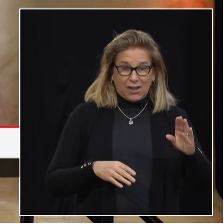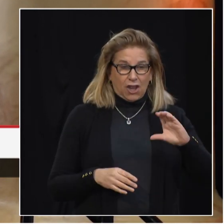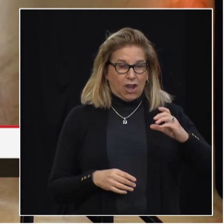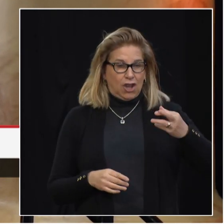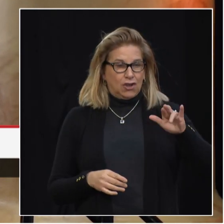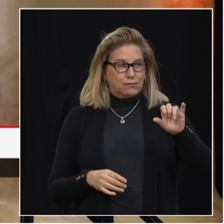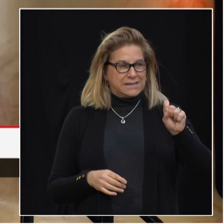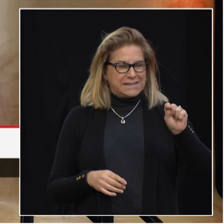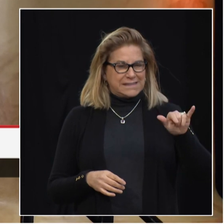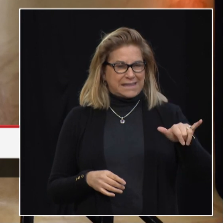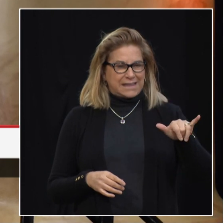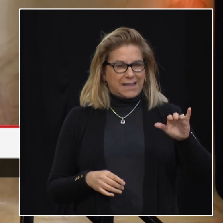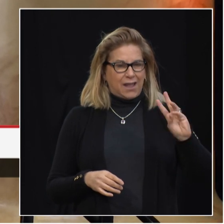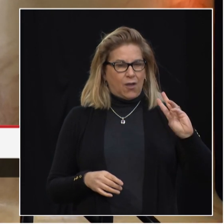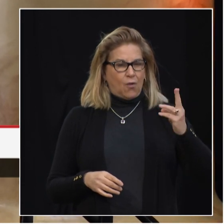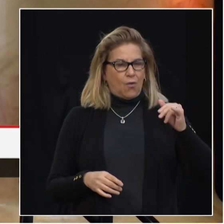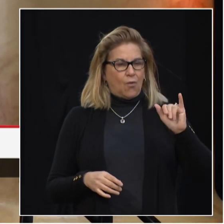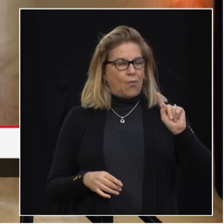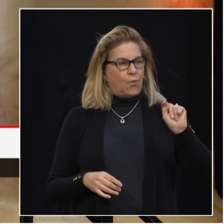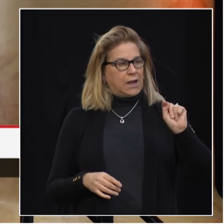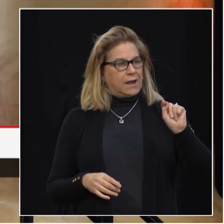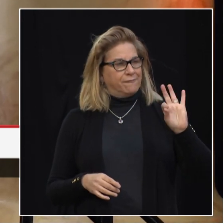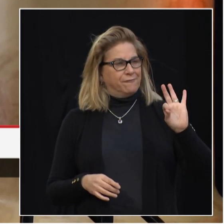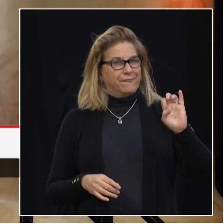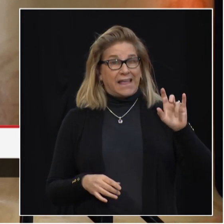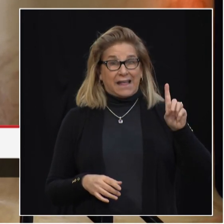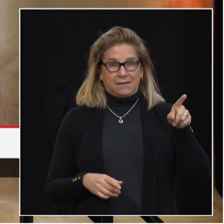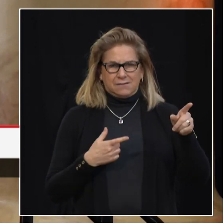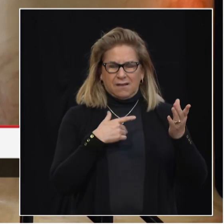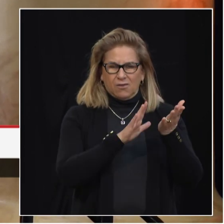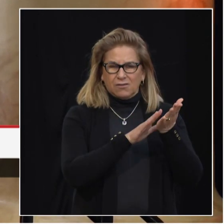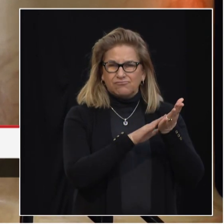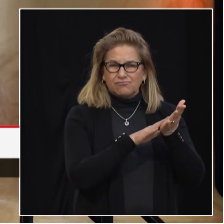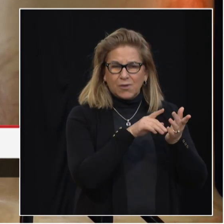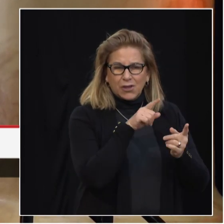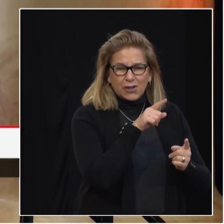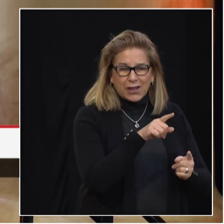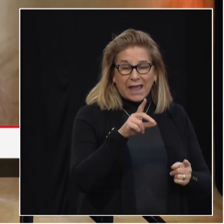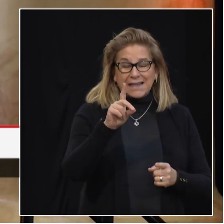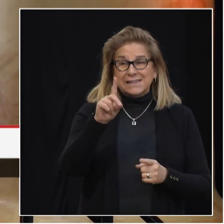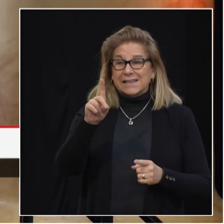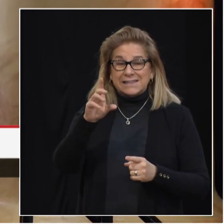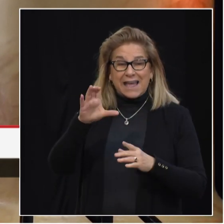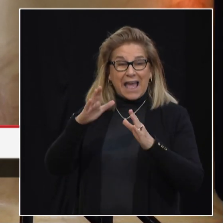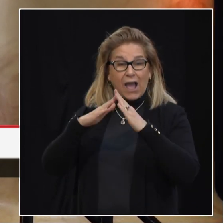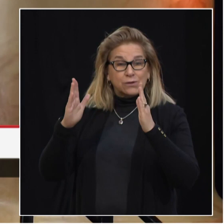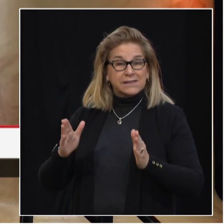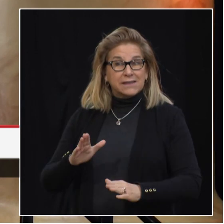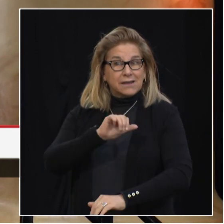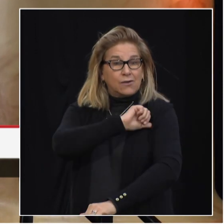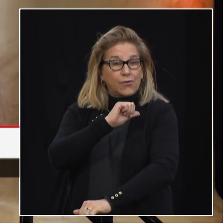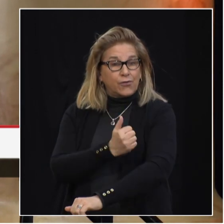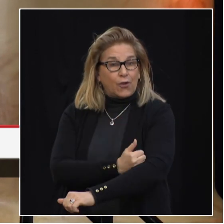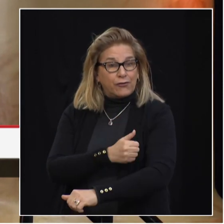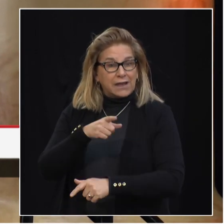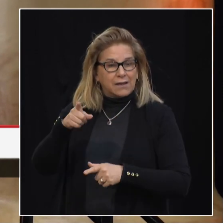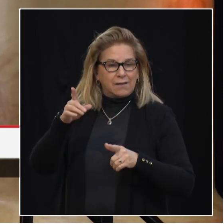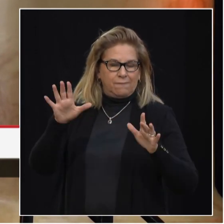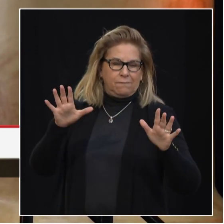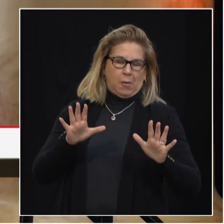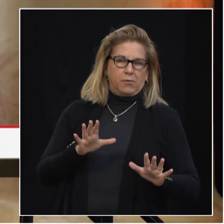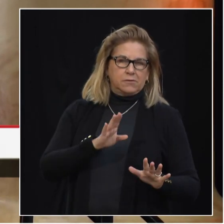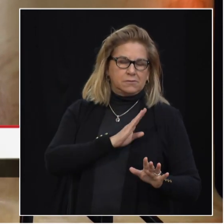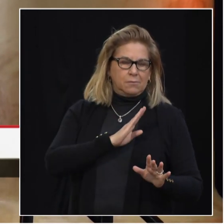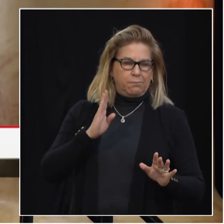The DC Housing Authority, led by Brenda Donald, and a fabulous board. DC Parks and Recreation, led